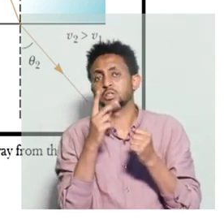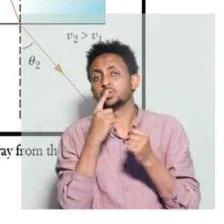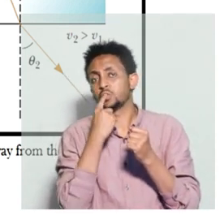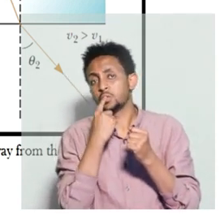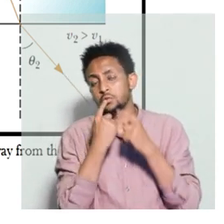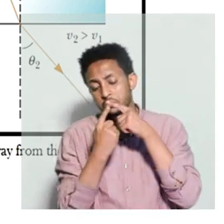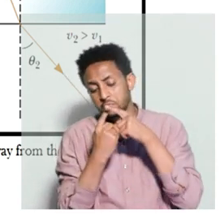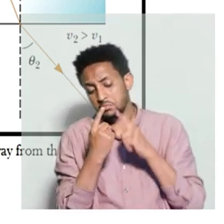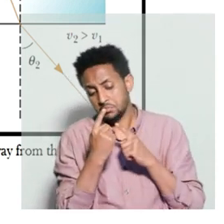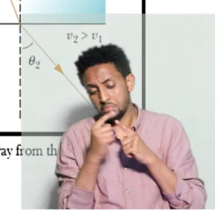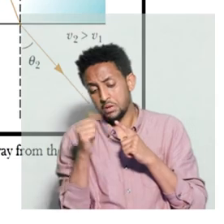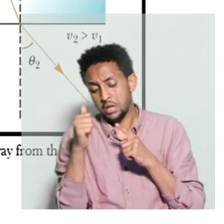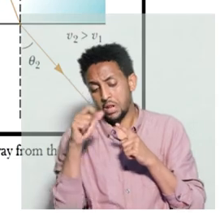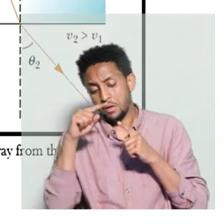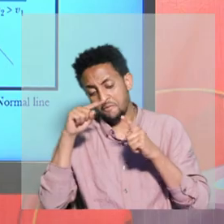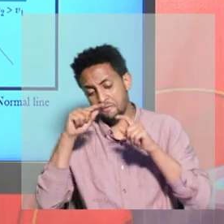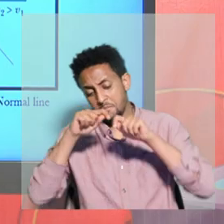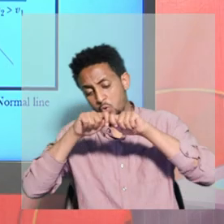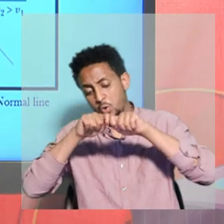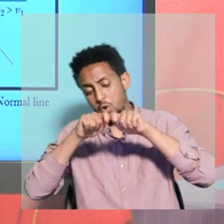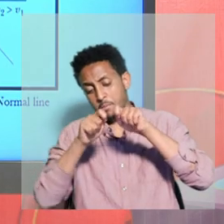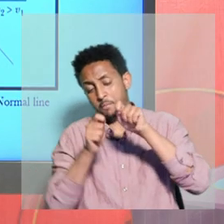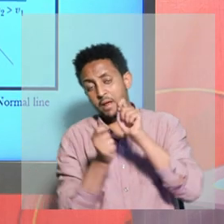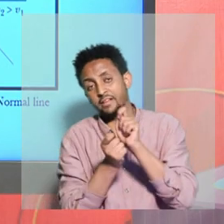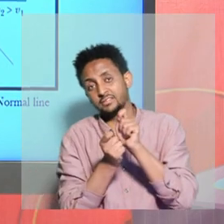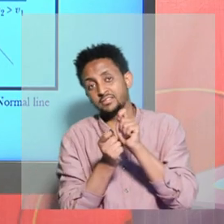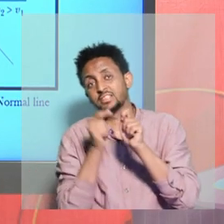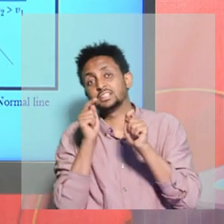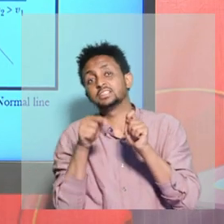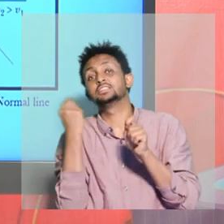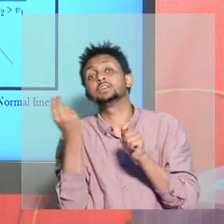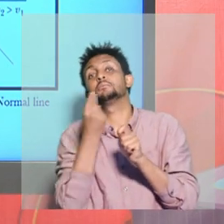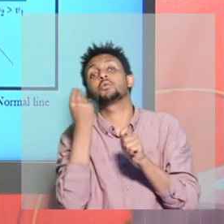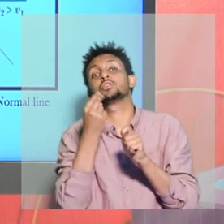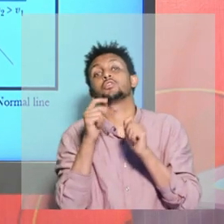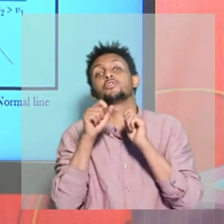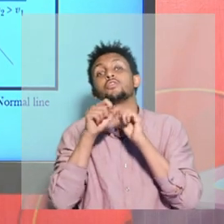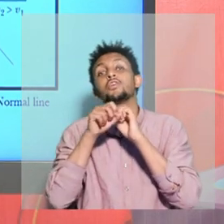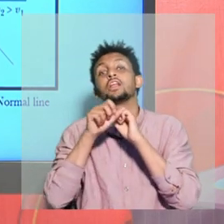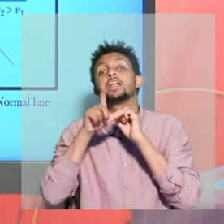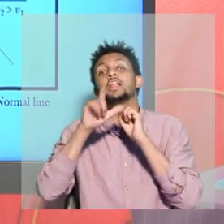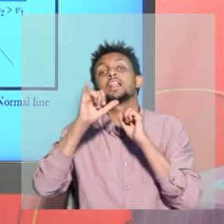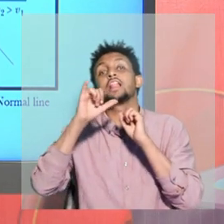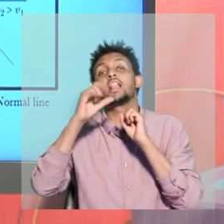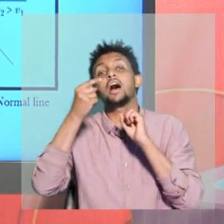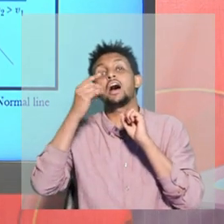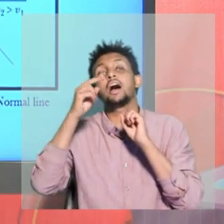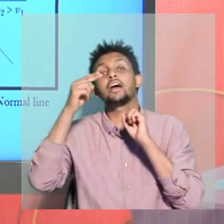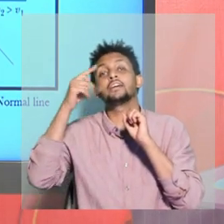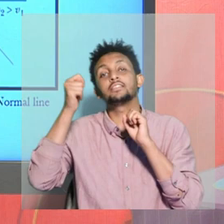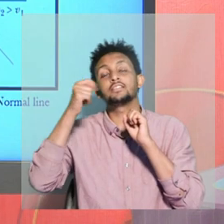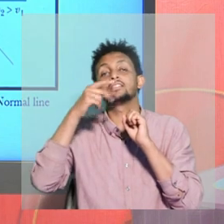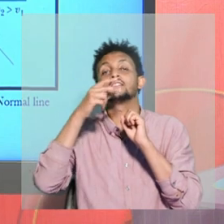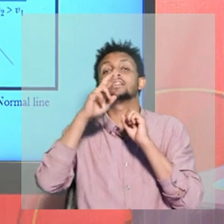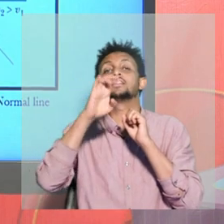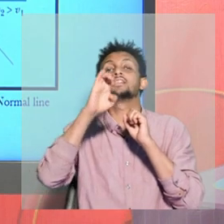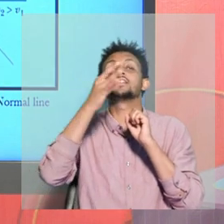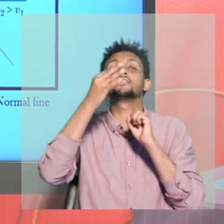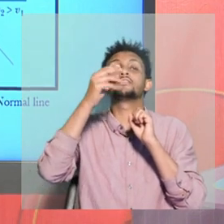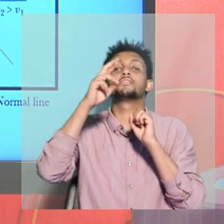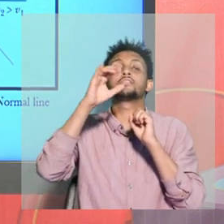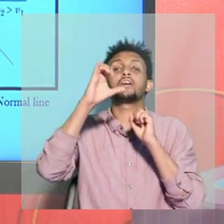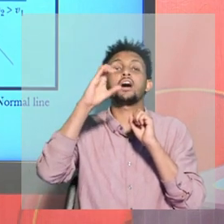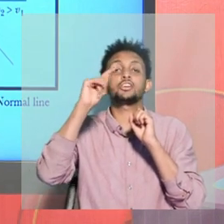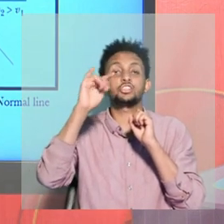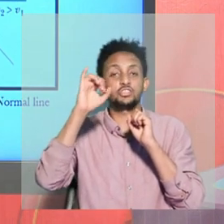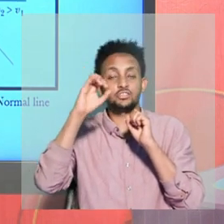is as well bends. Therefore, this property of light is known to be refraction. So light